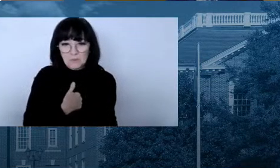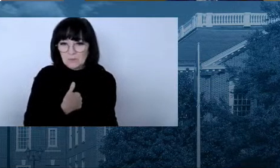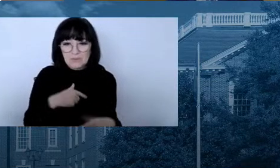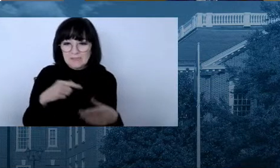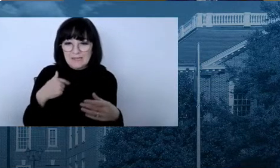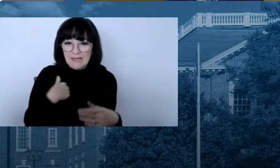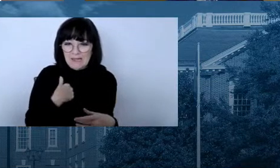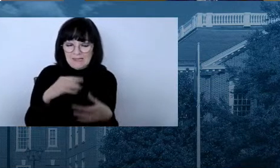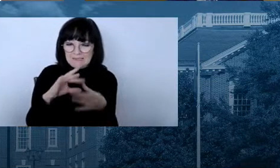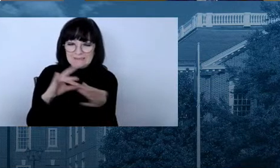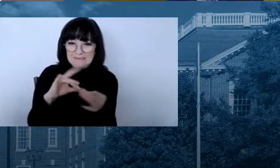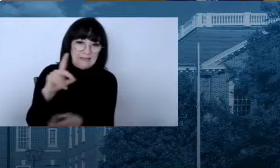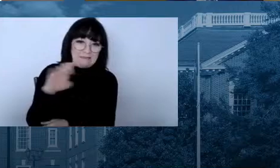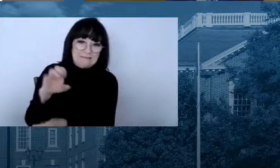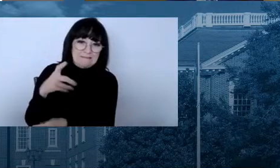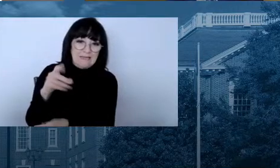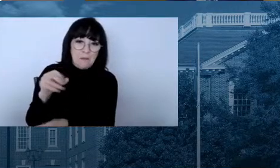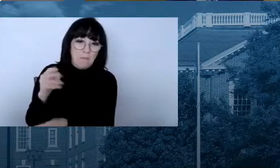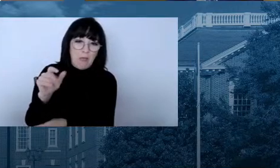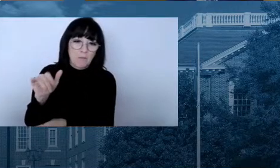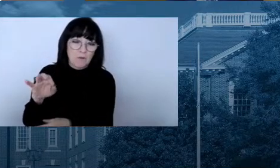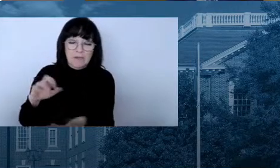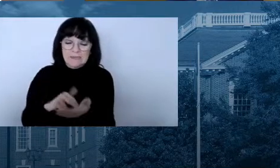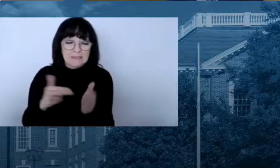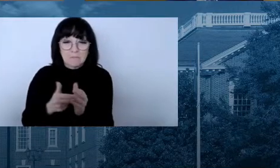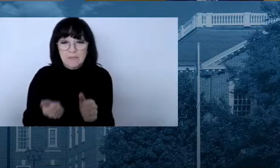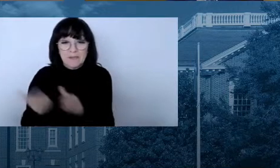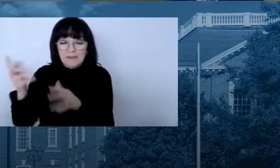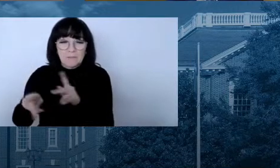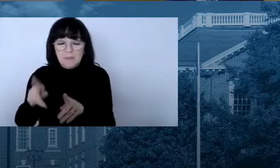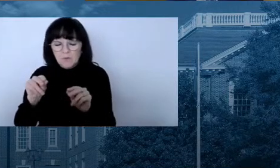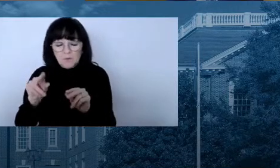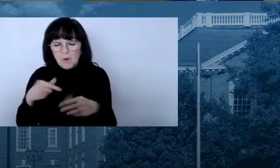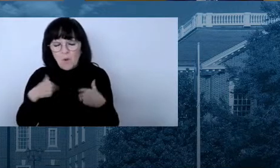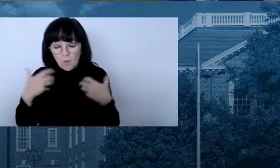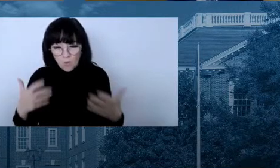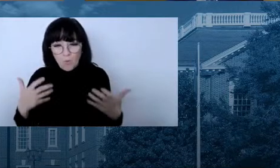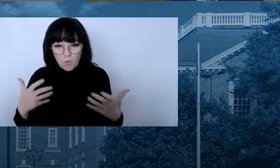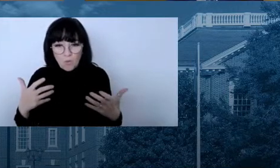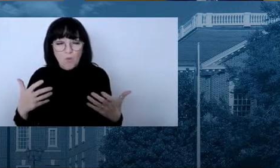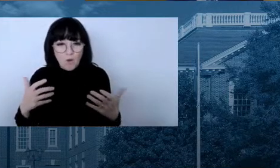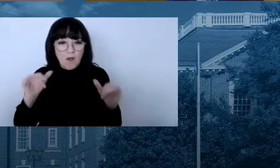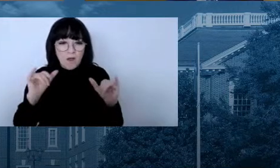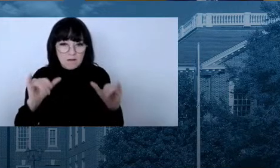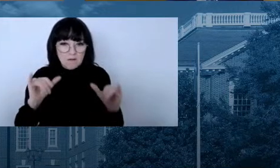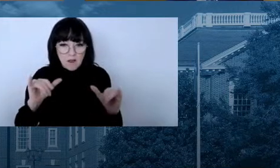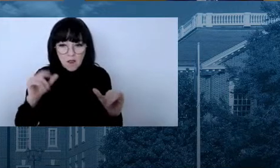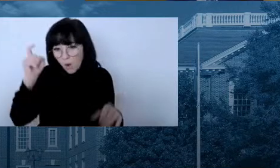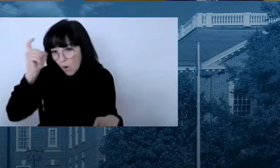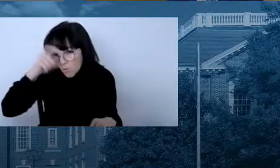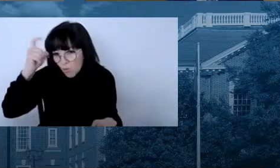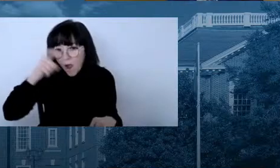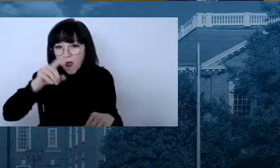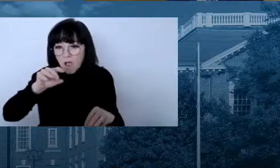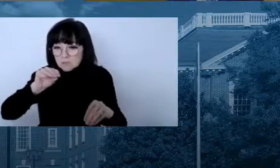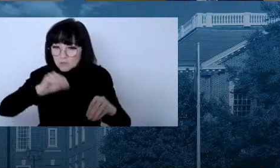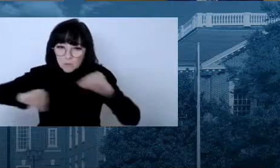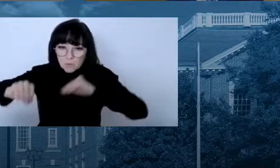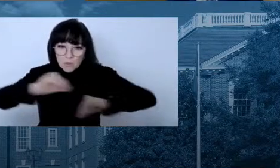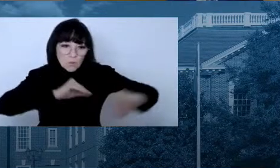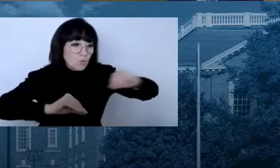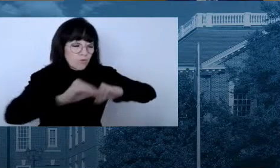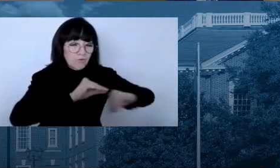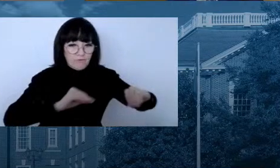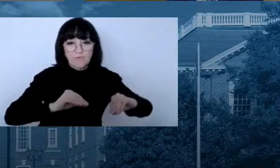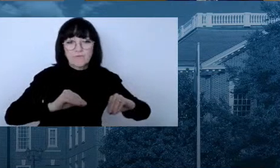hospitals. We want to decompress the hospitals, and that's where we hope to provide some